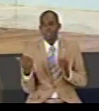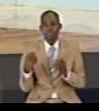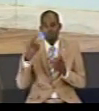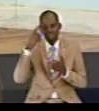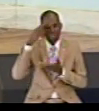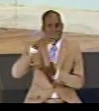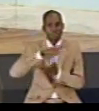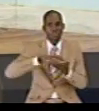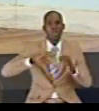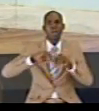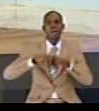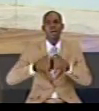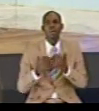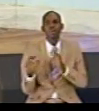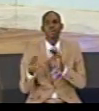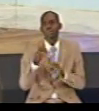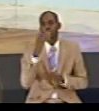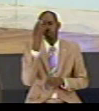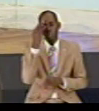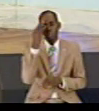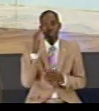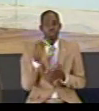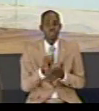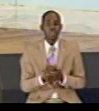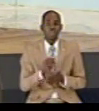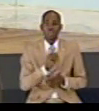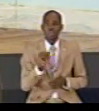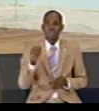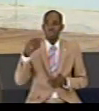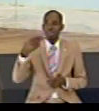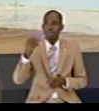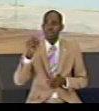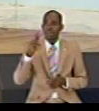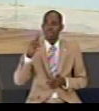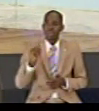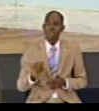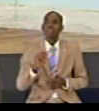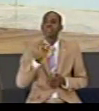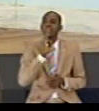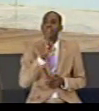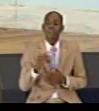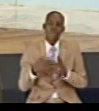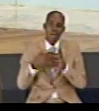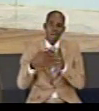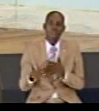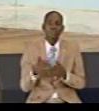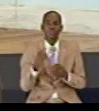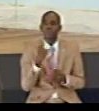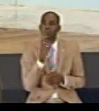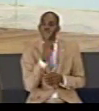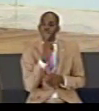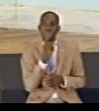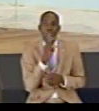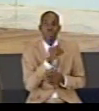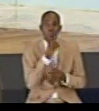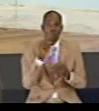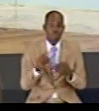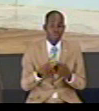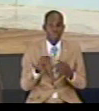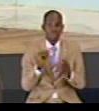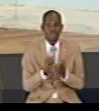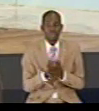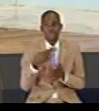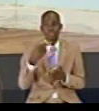How do you know that a heart is panting after the water brooks? When he gets to the